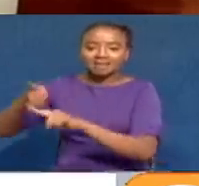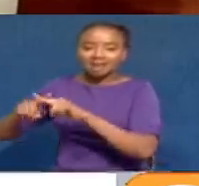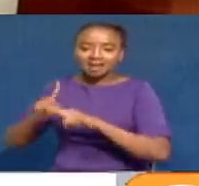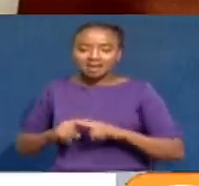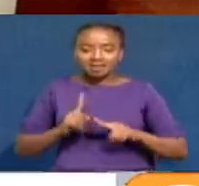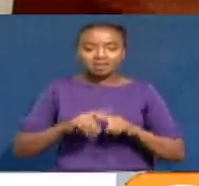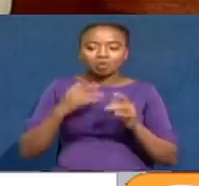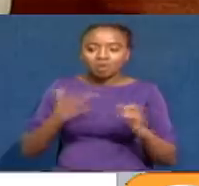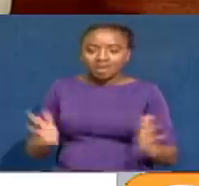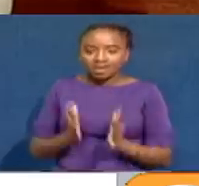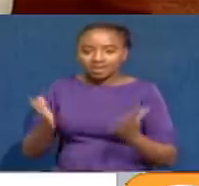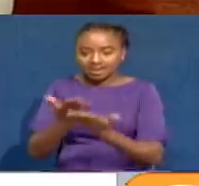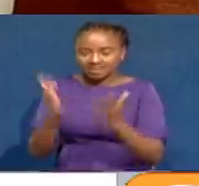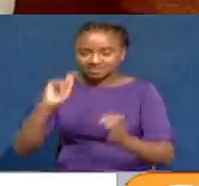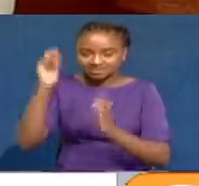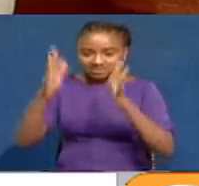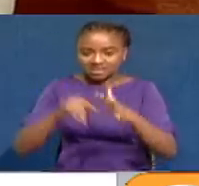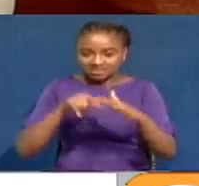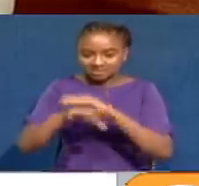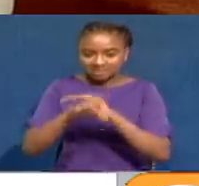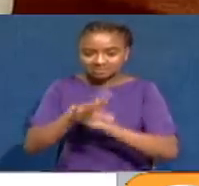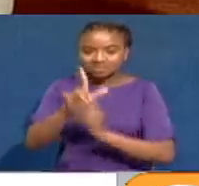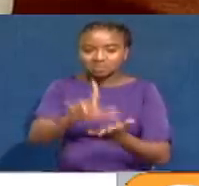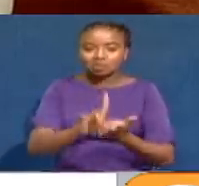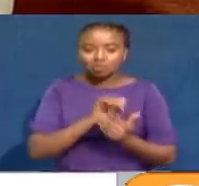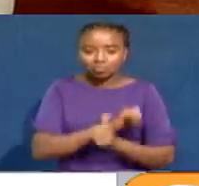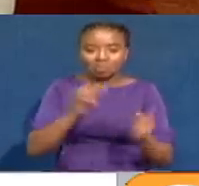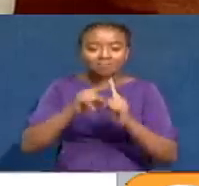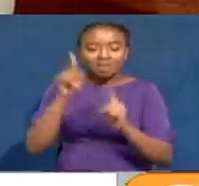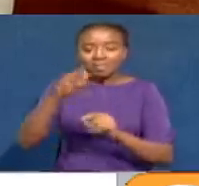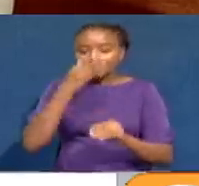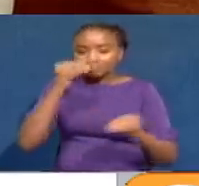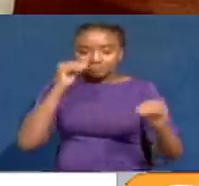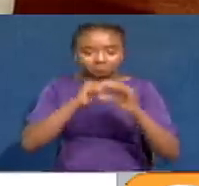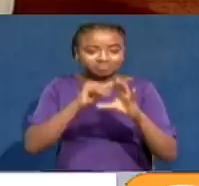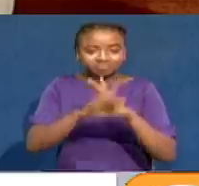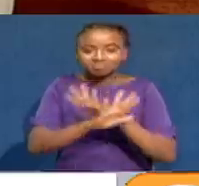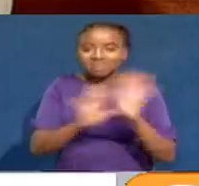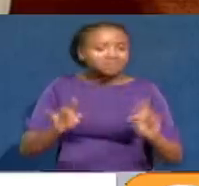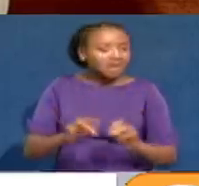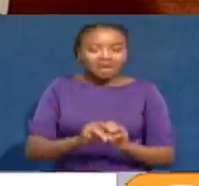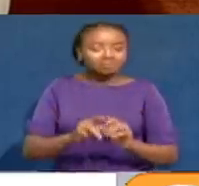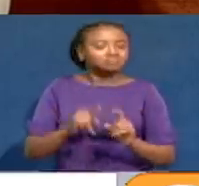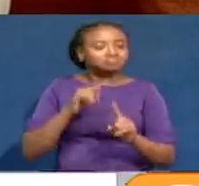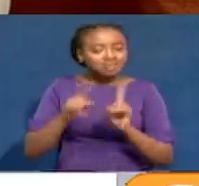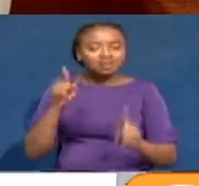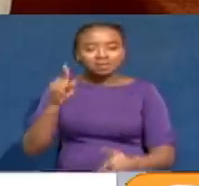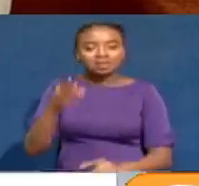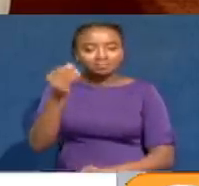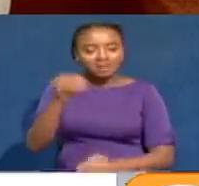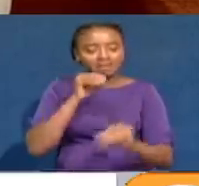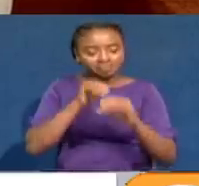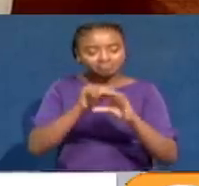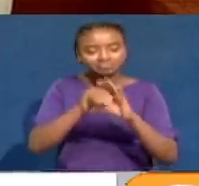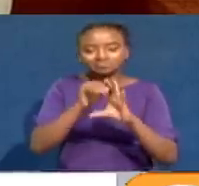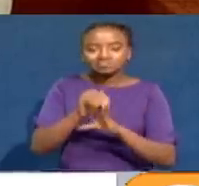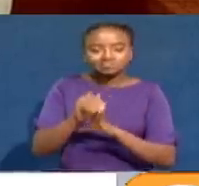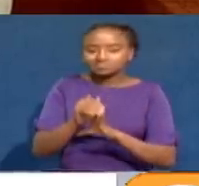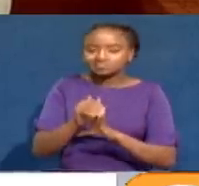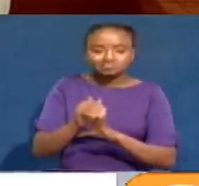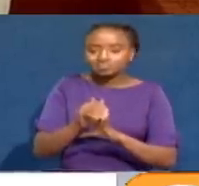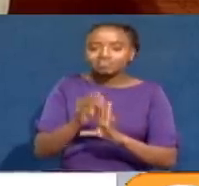kind of borrowing, which is not actually investment kind of borrowing, but predatory consumerism, because they are taking advantage of the